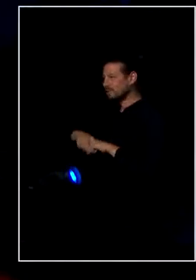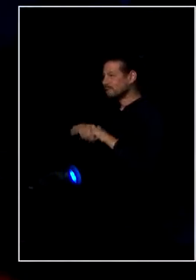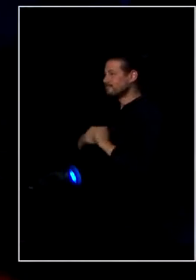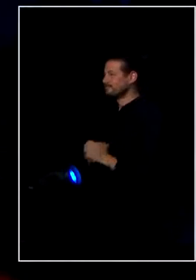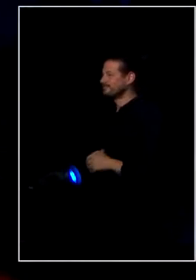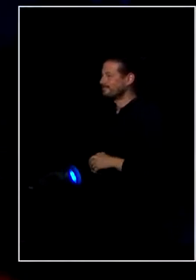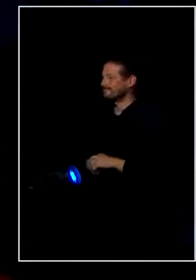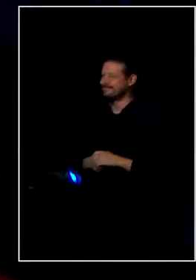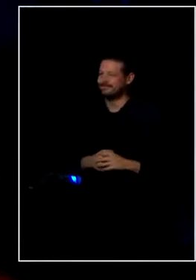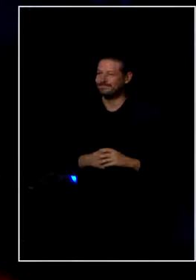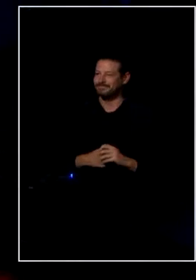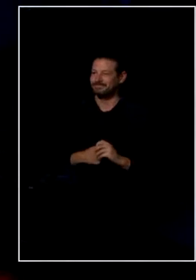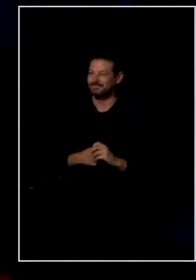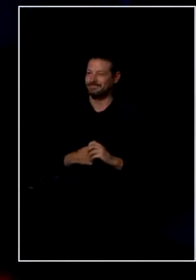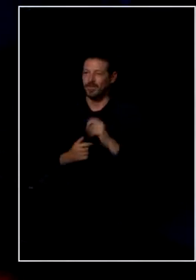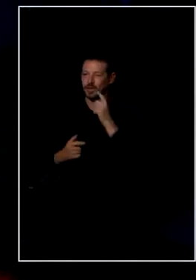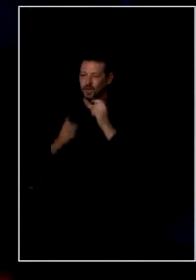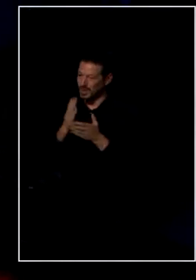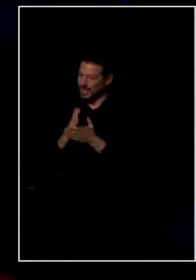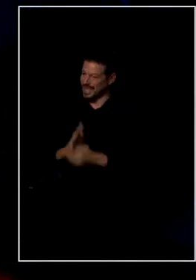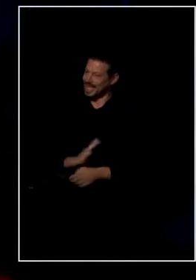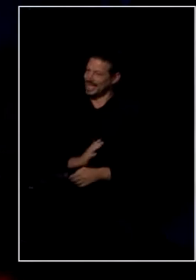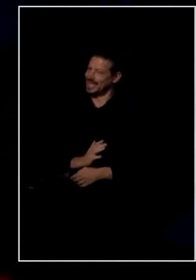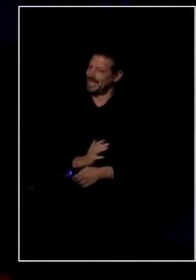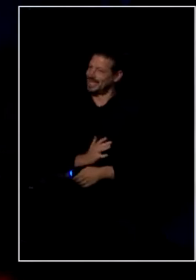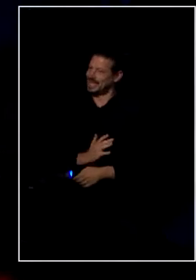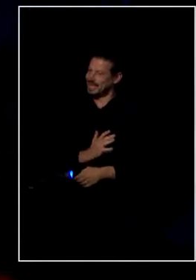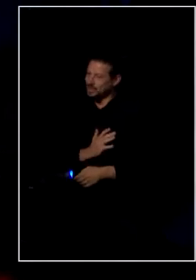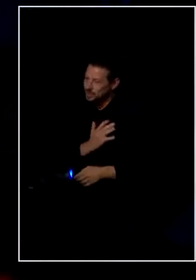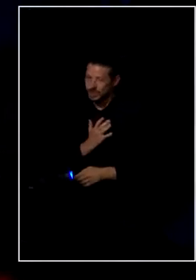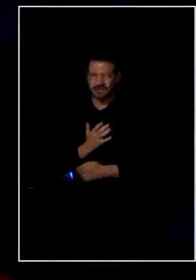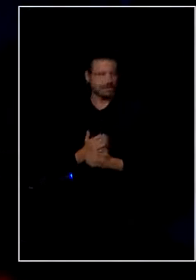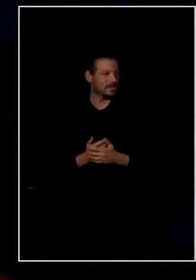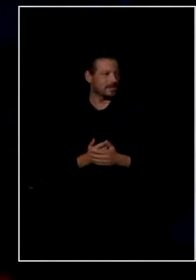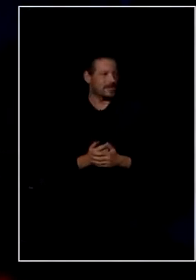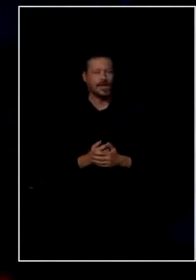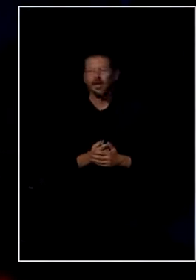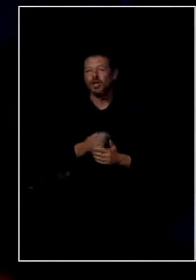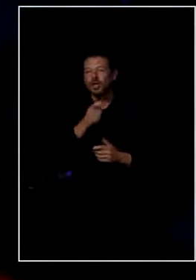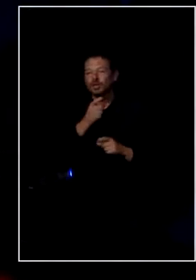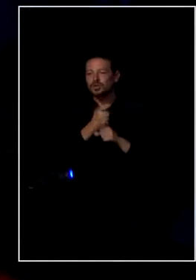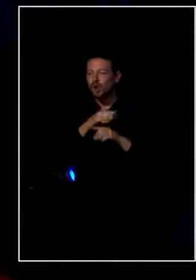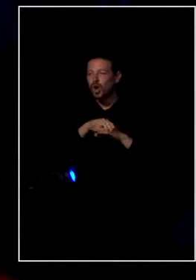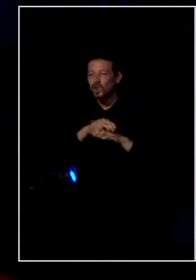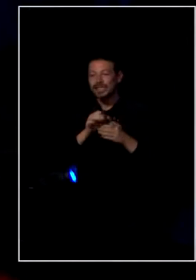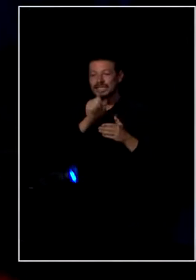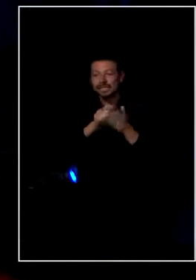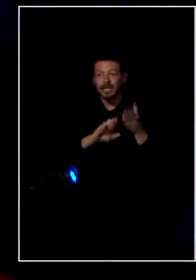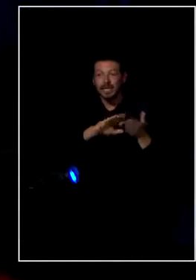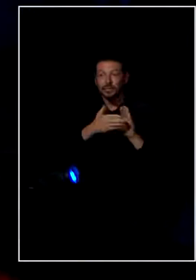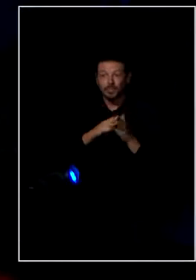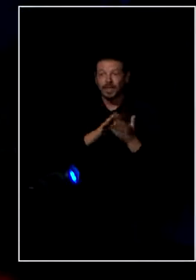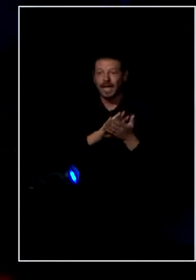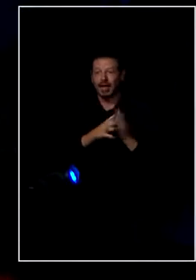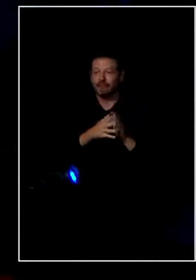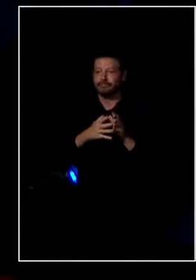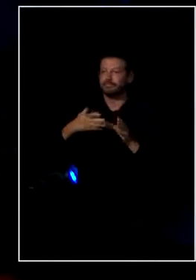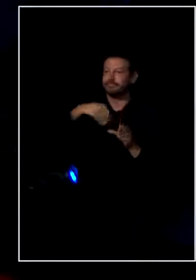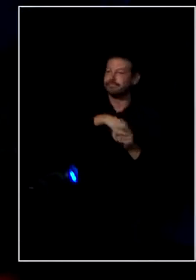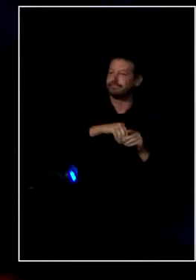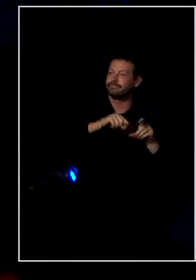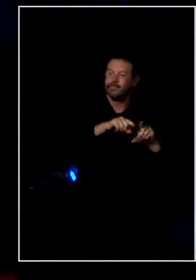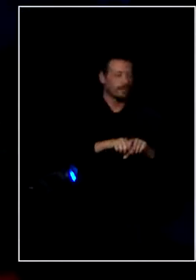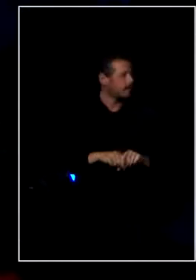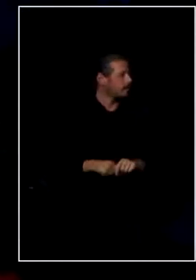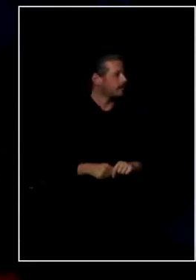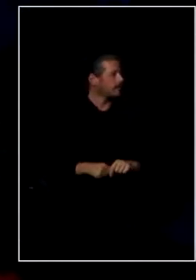interesting, really interesting piece because you talk about inclusion in the disability community. And I want to start with your very last line of